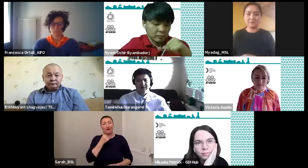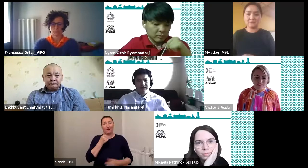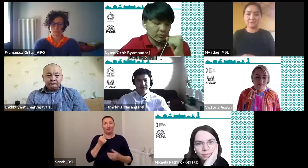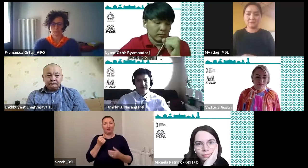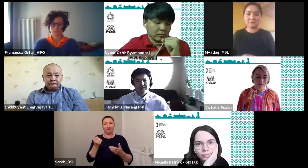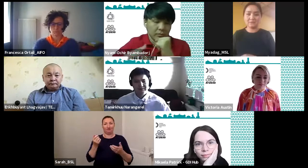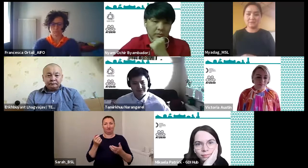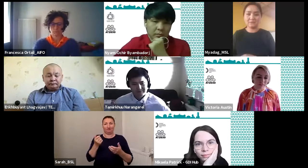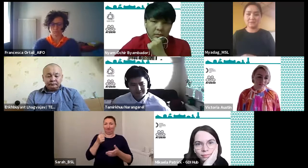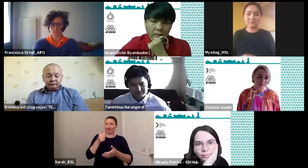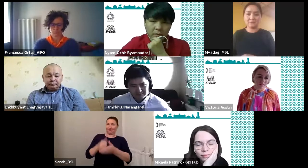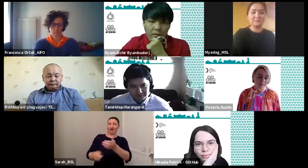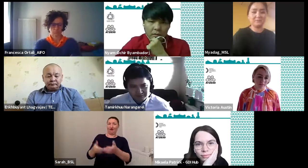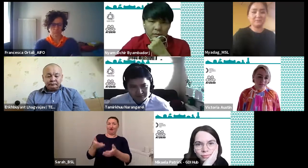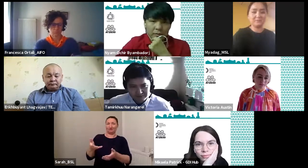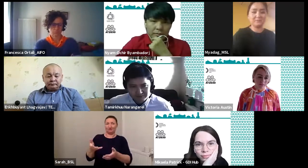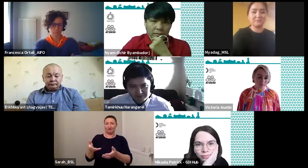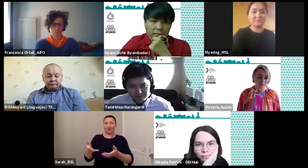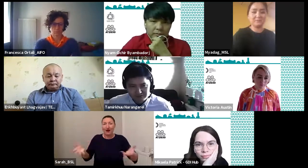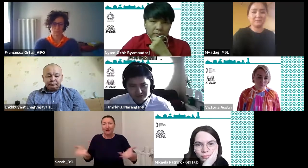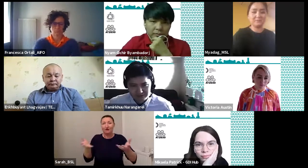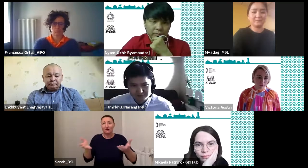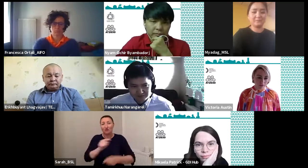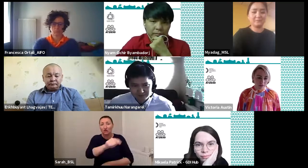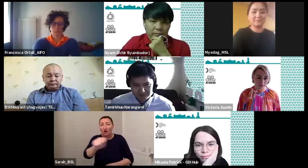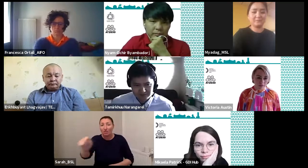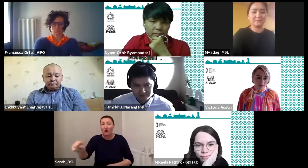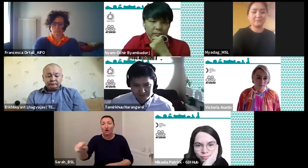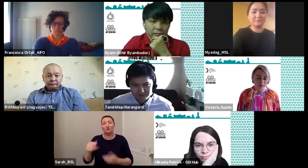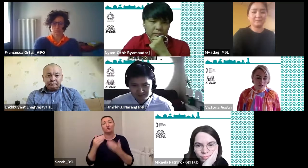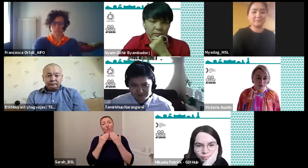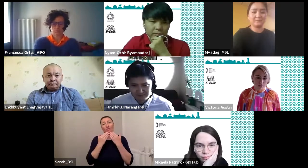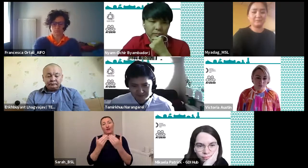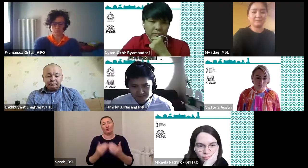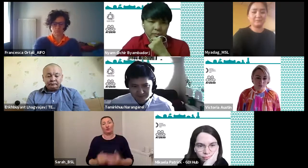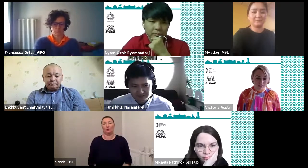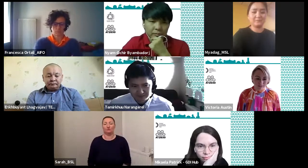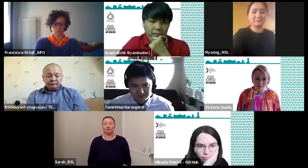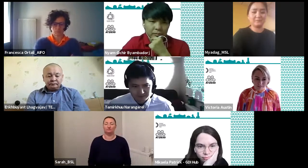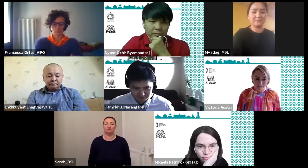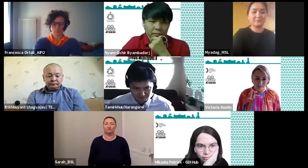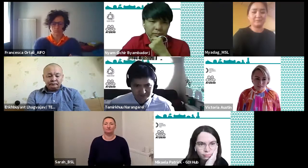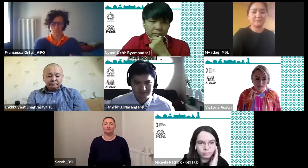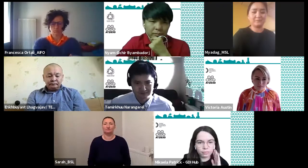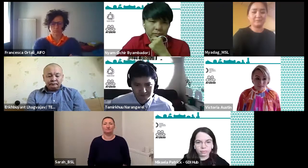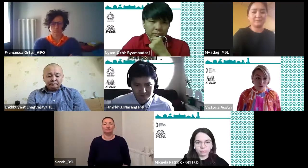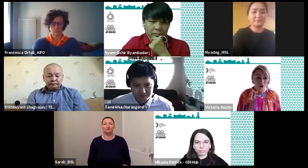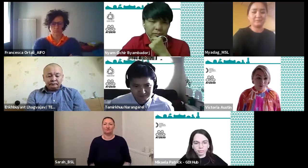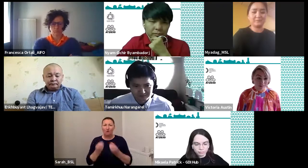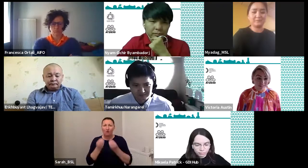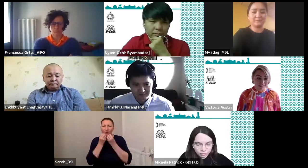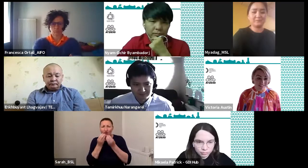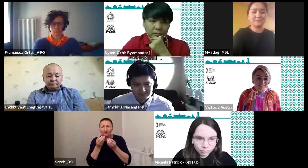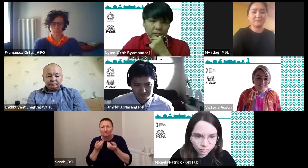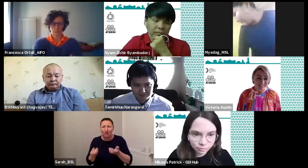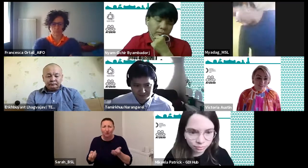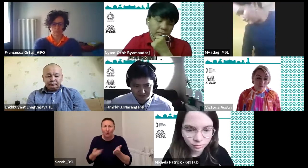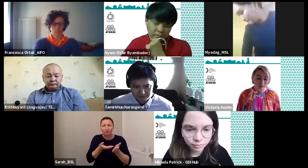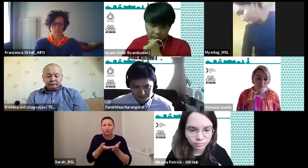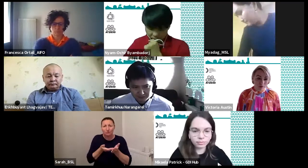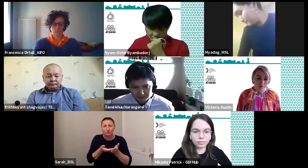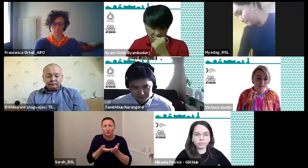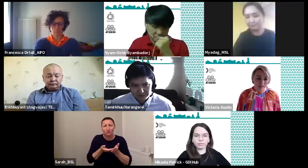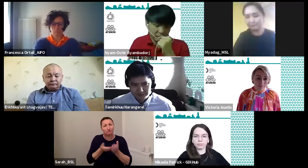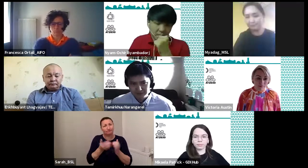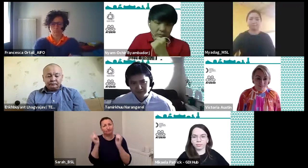Thank you so much. That was a wonderful contribution, and I very much agree with your point that we need a common mission that